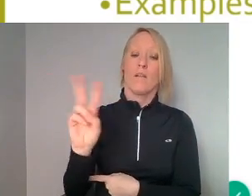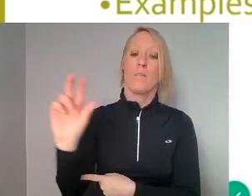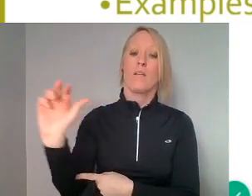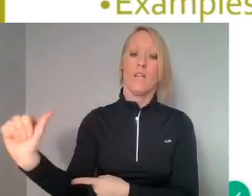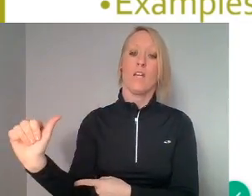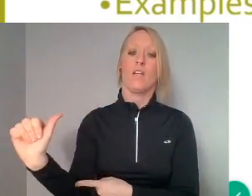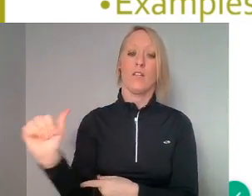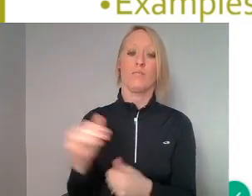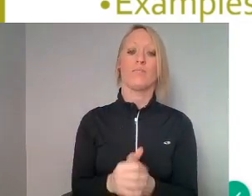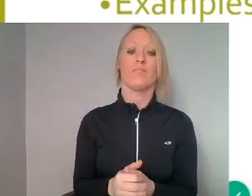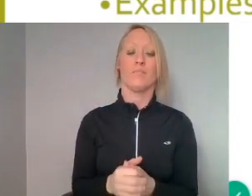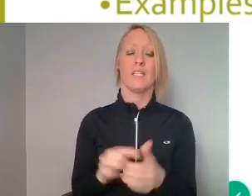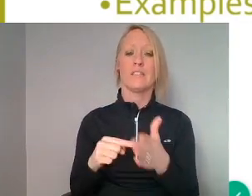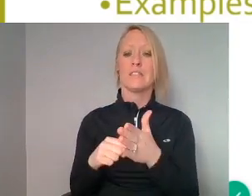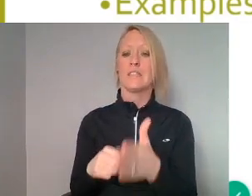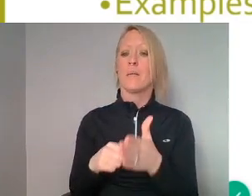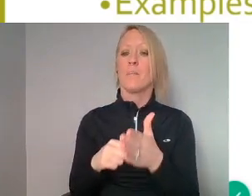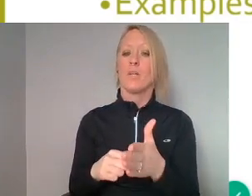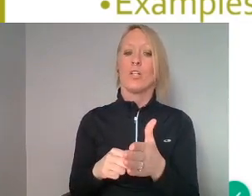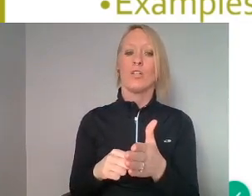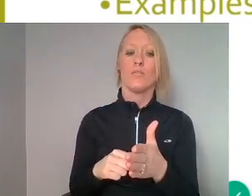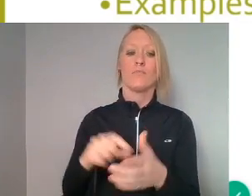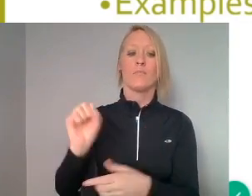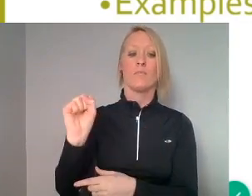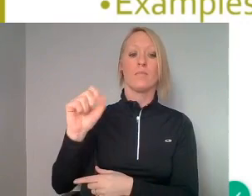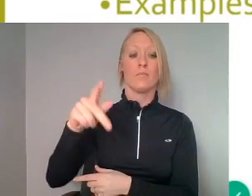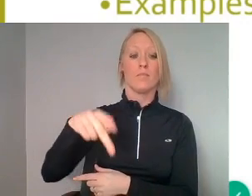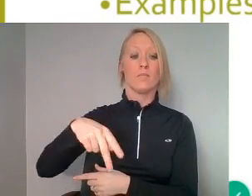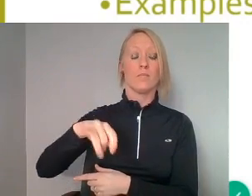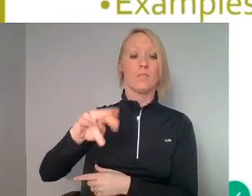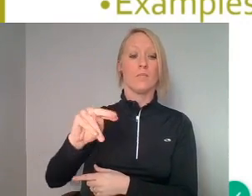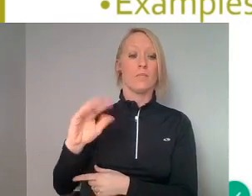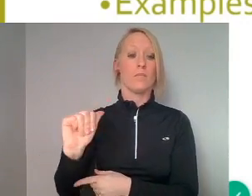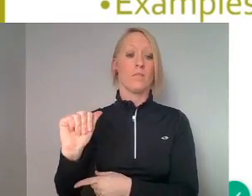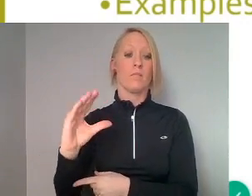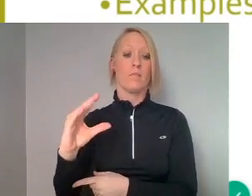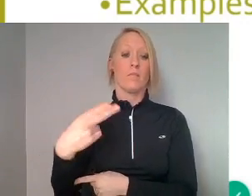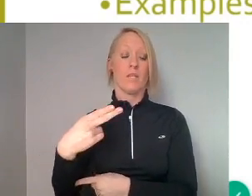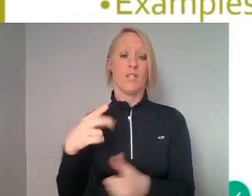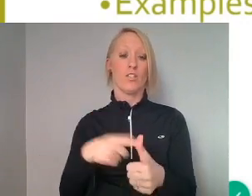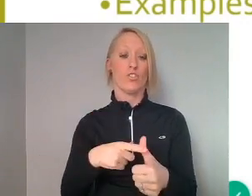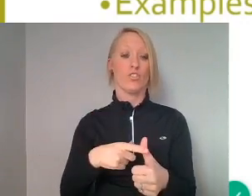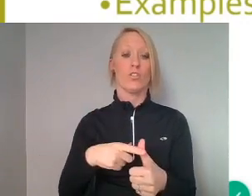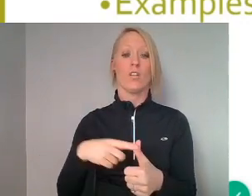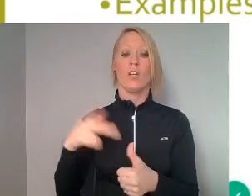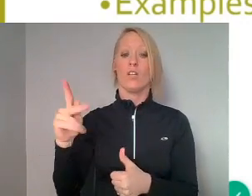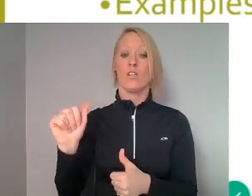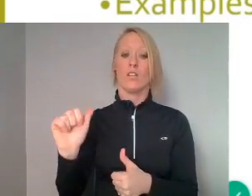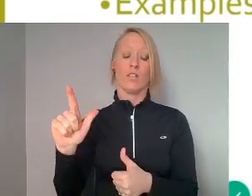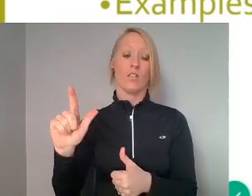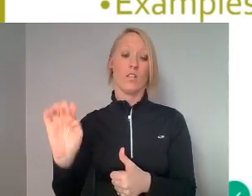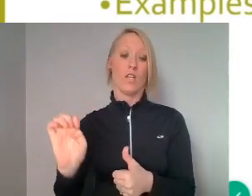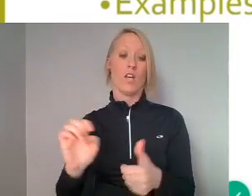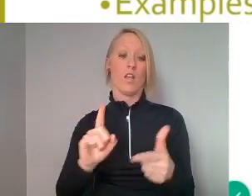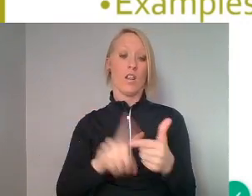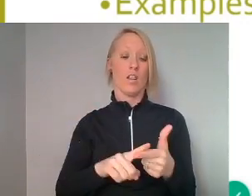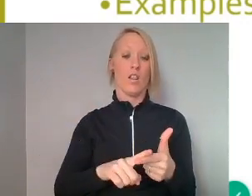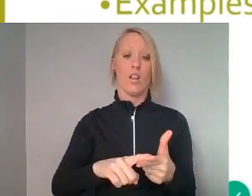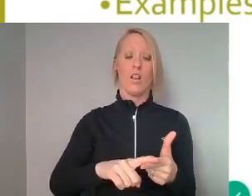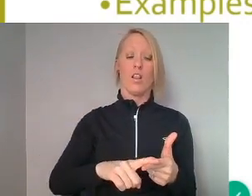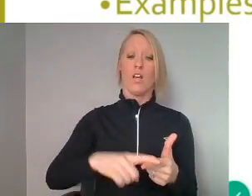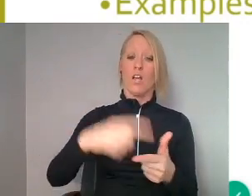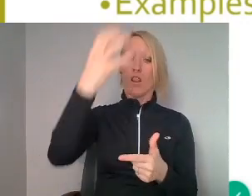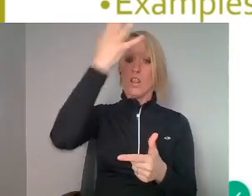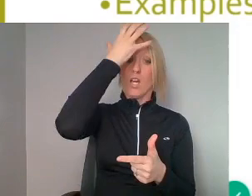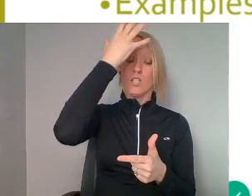So examples are things like spinach, kale, lettuce, cabbage, and Brussels sprouts. If you look at the kale, which is the middle